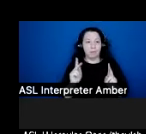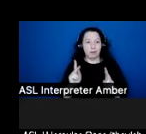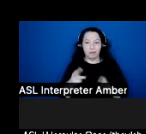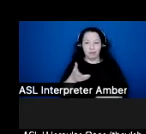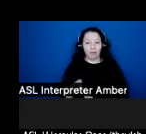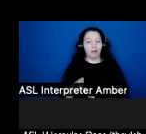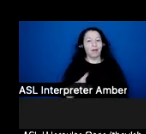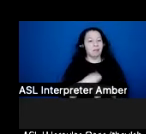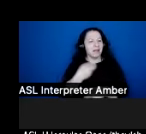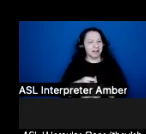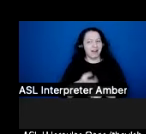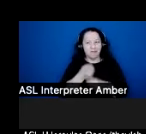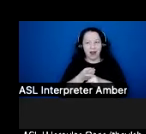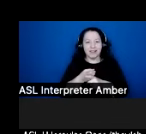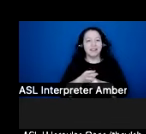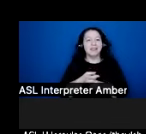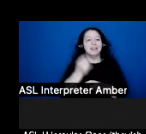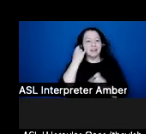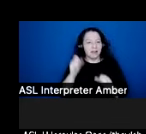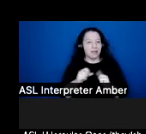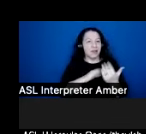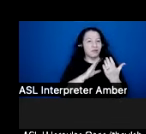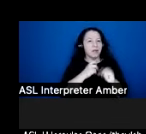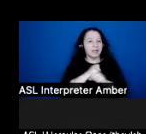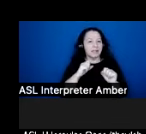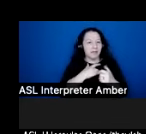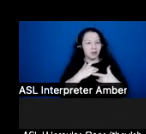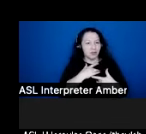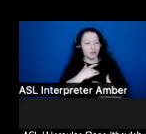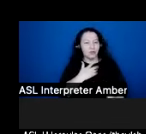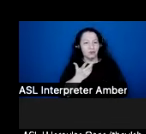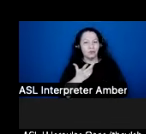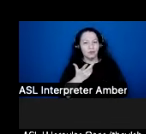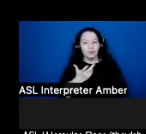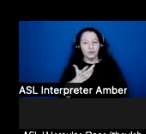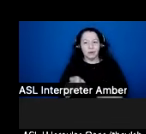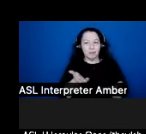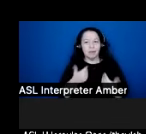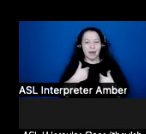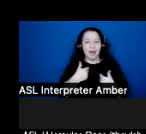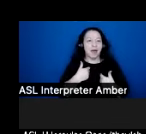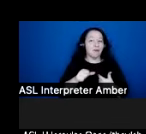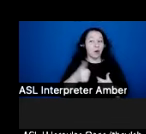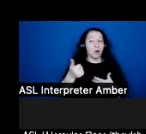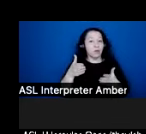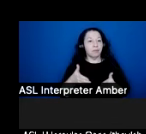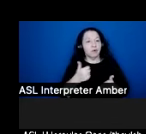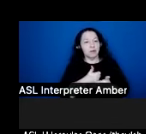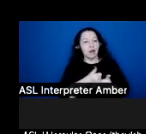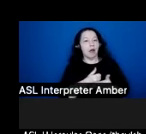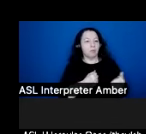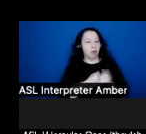they can sort of address safety concerns by maybe having someone help advocate, right, for thinking